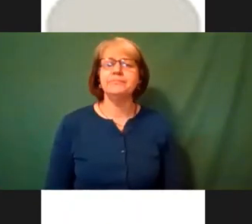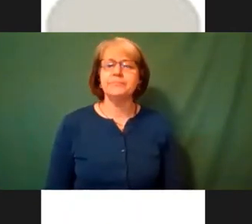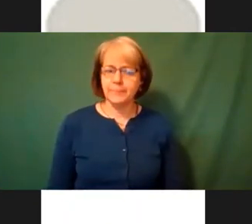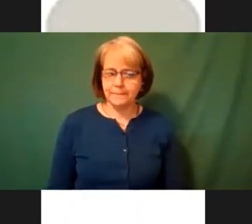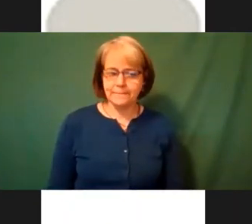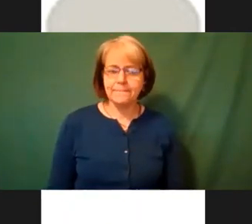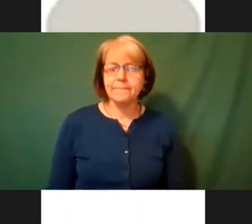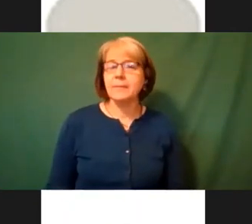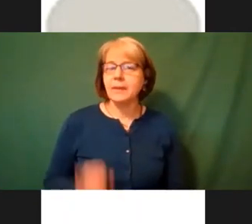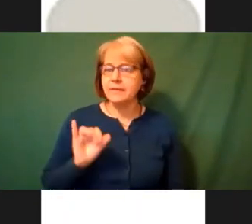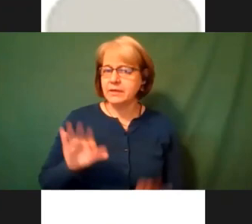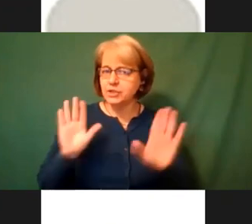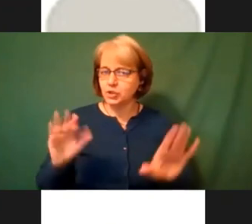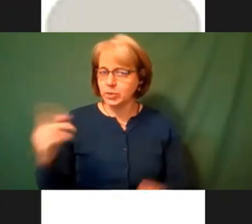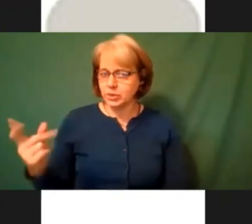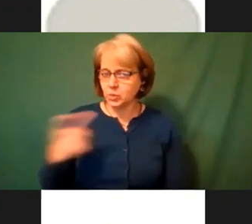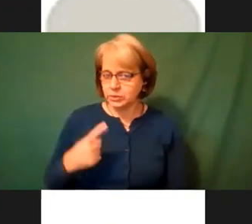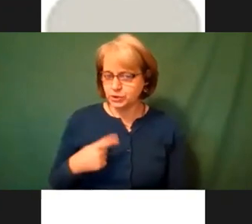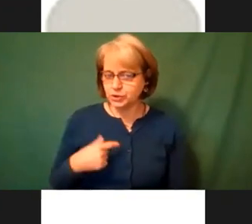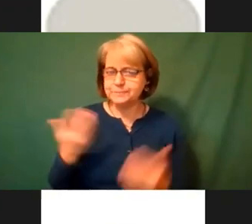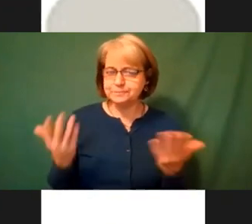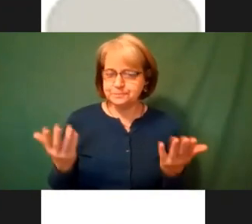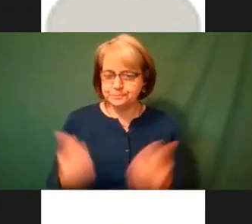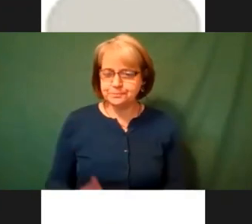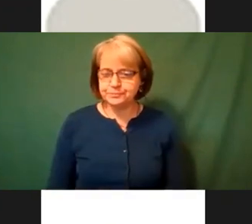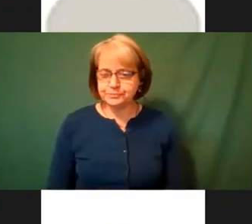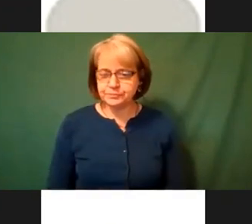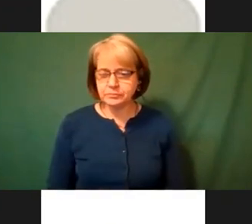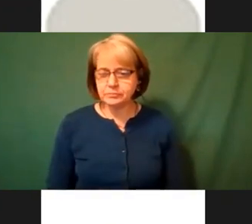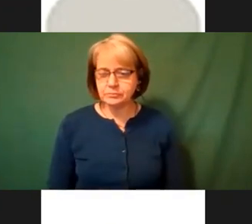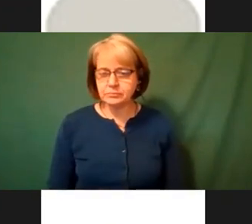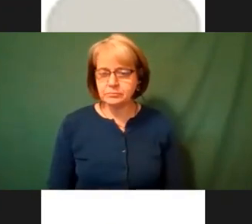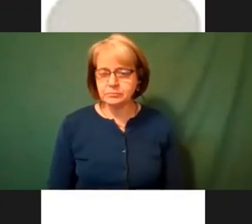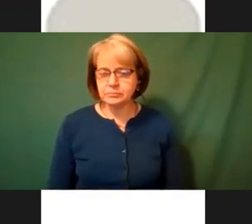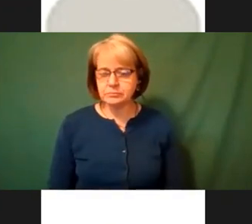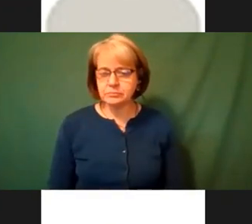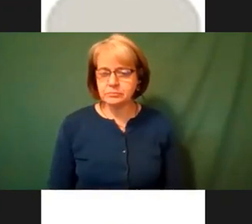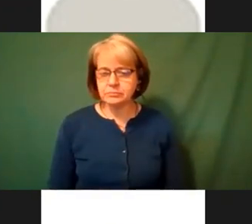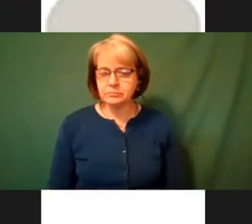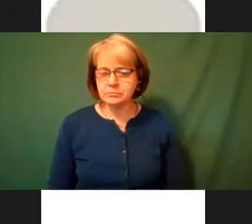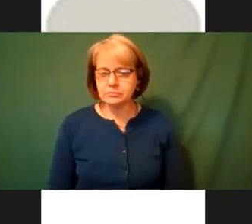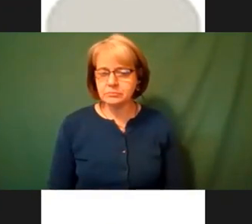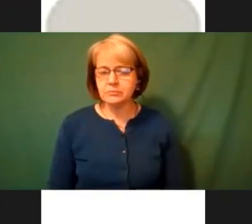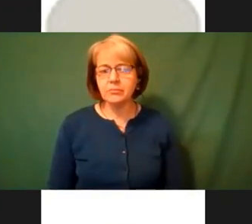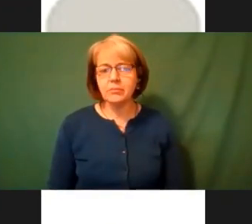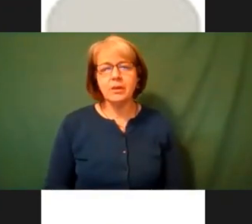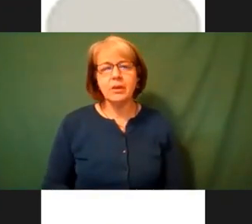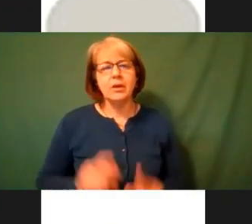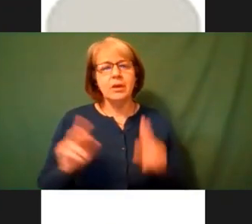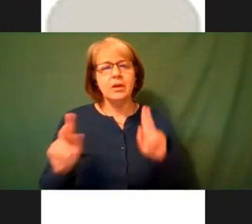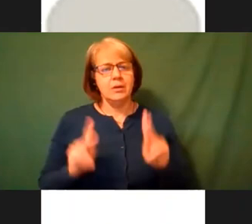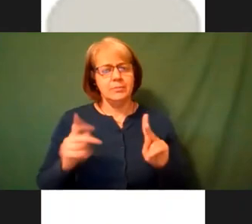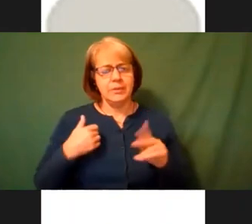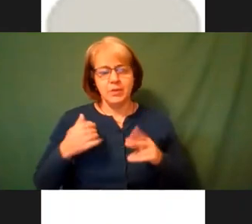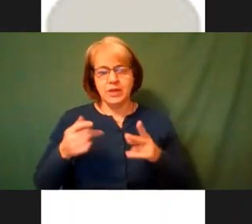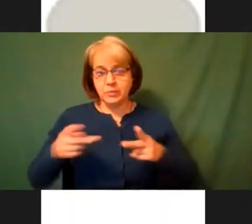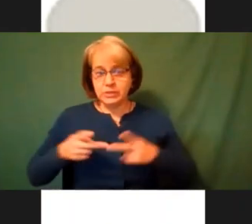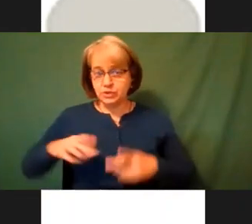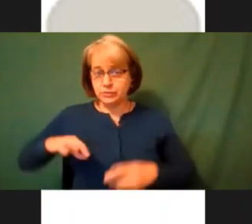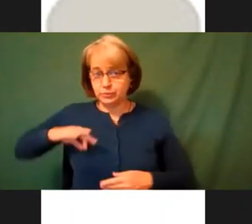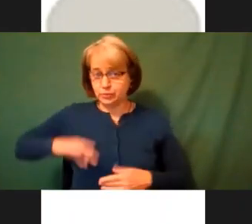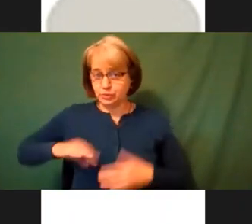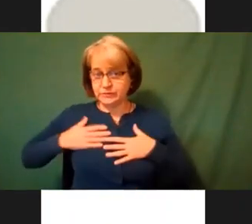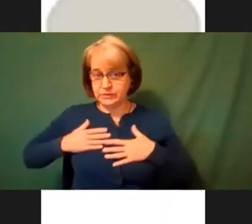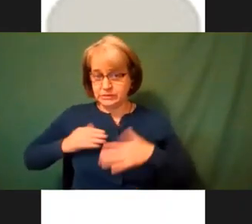that part of the challenges that I think that those in a position of privilege have shaped the conversation about our relationship as